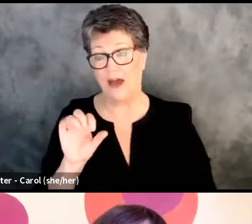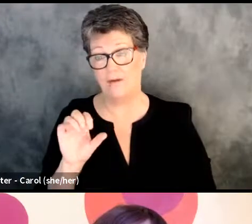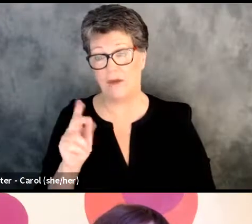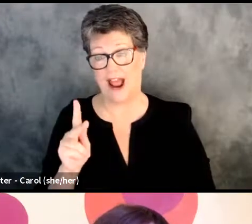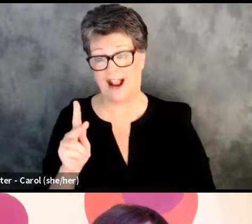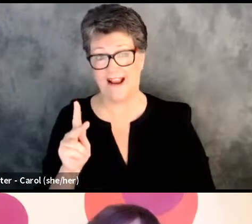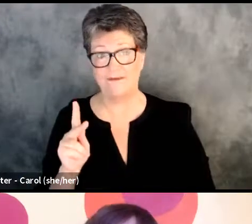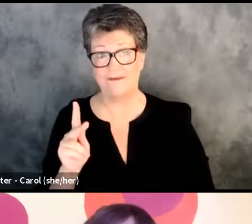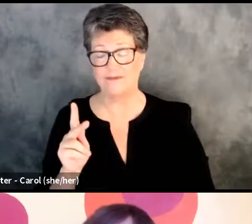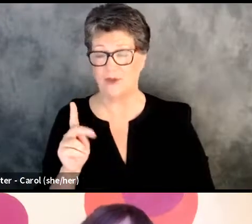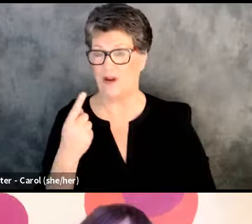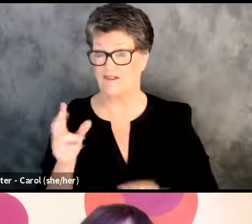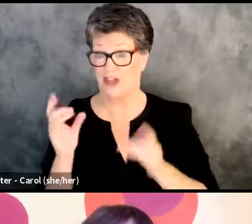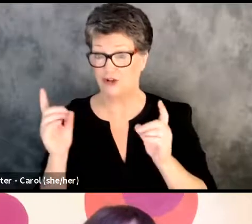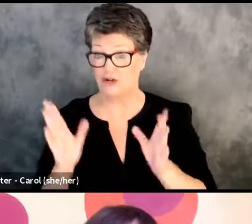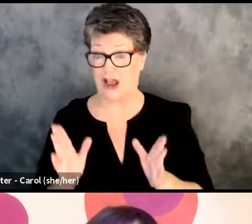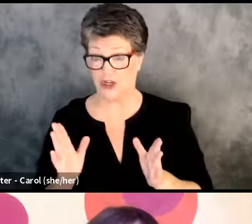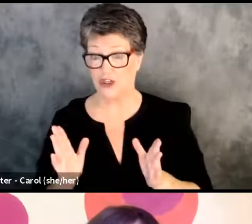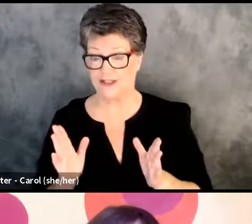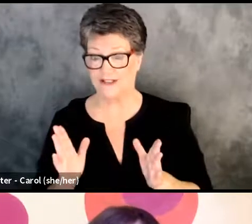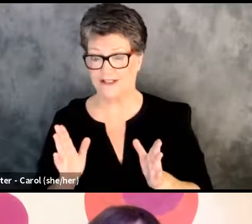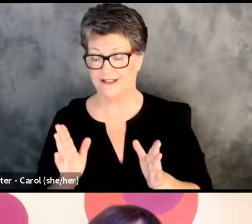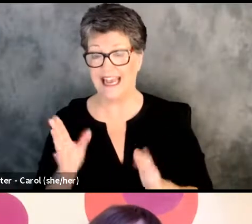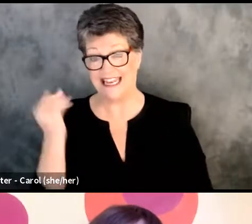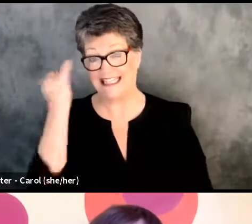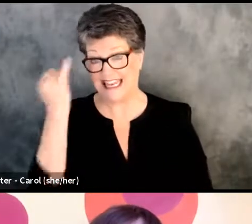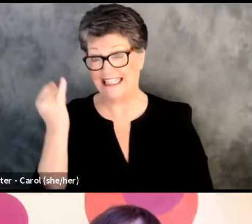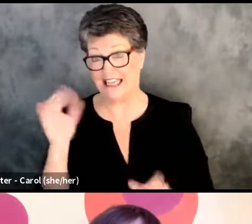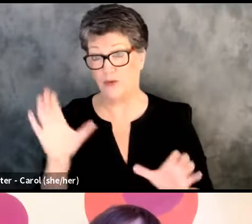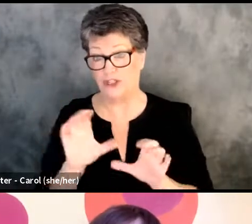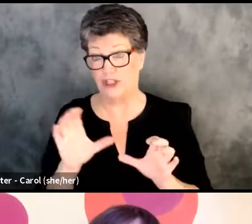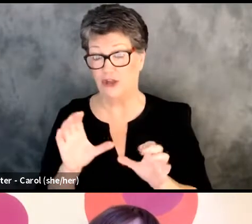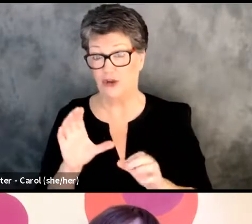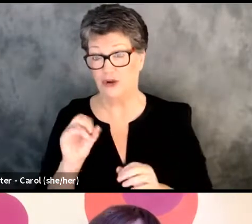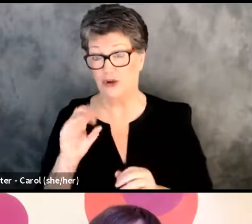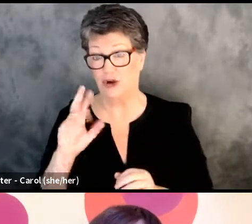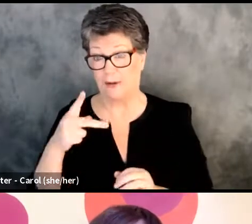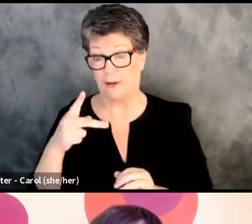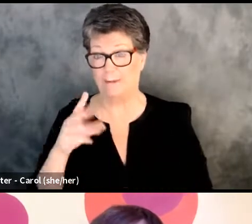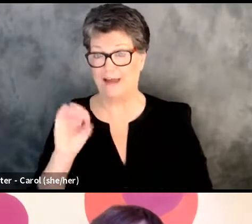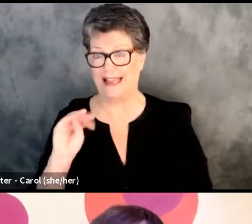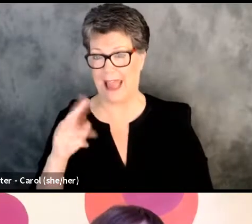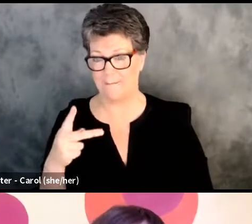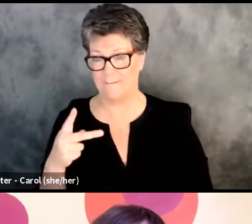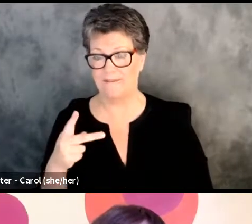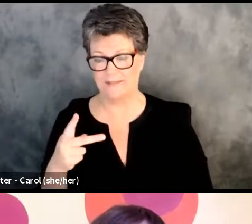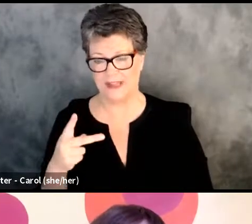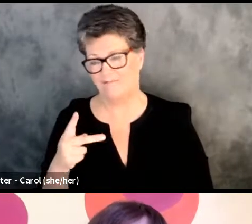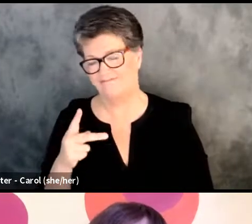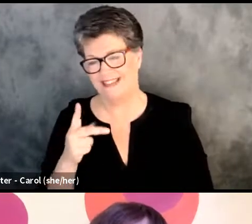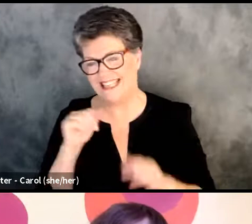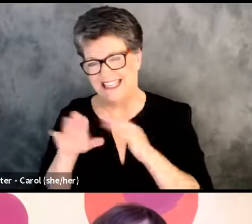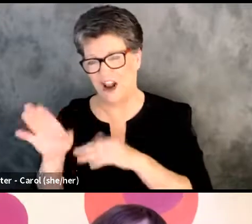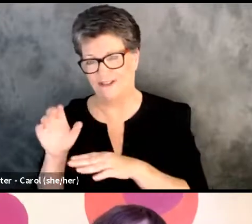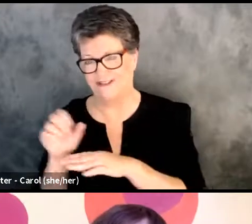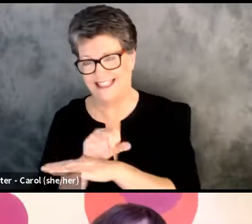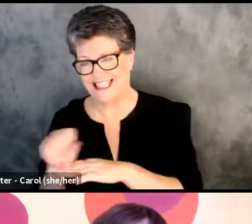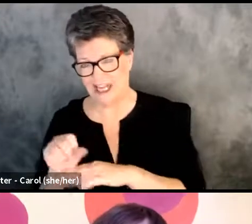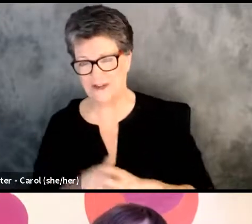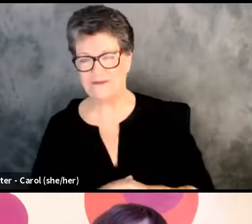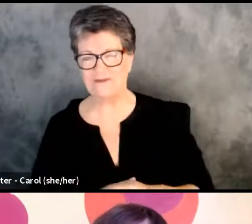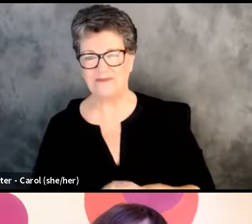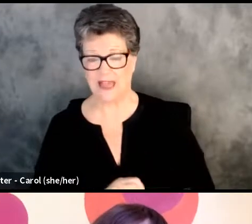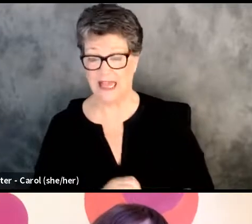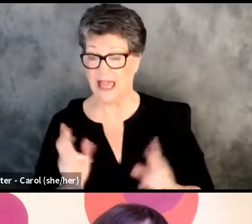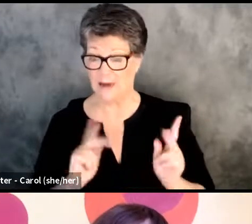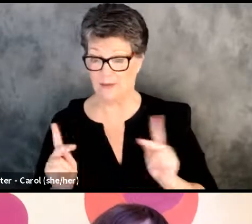one of the directors and whose idea it was to do Crip Camp, didn't get to go on the stage.